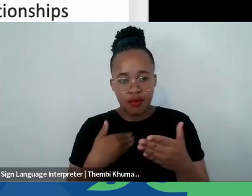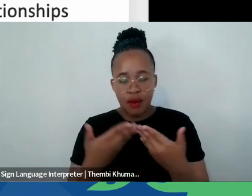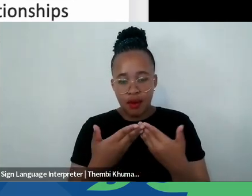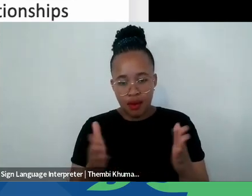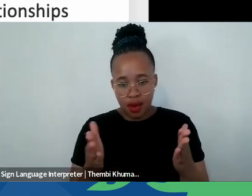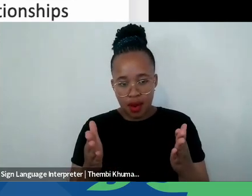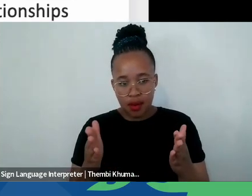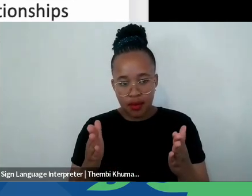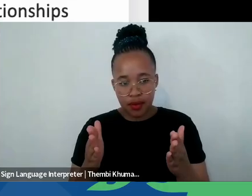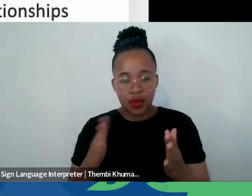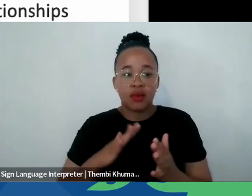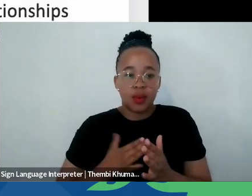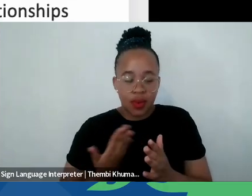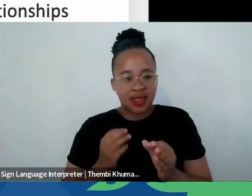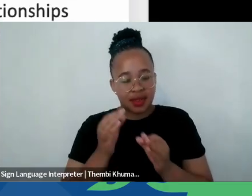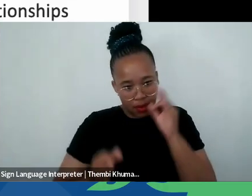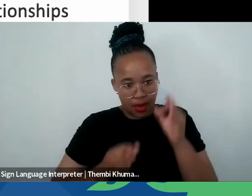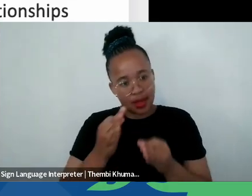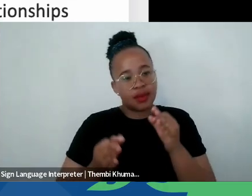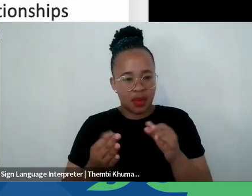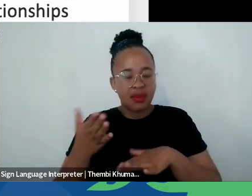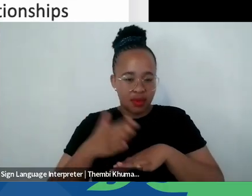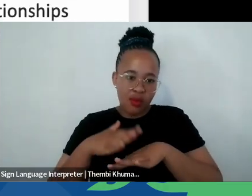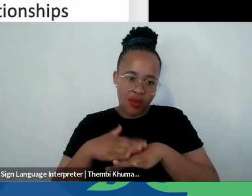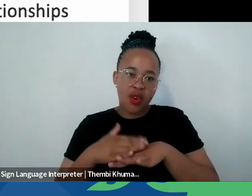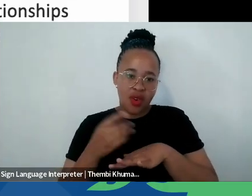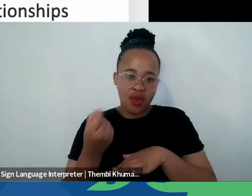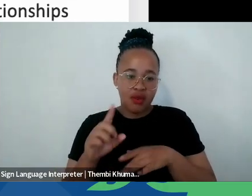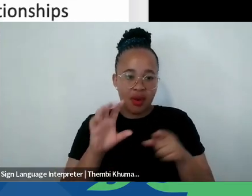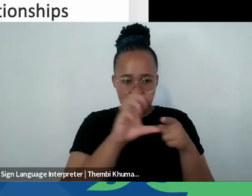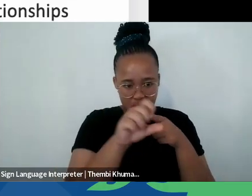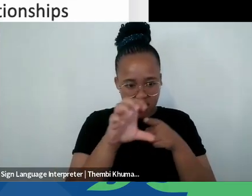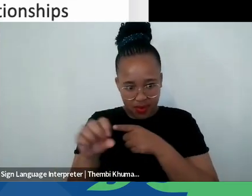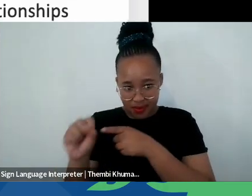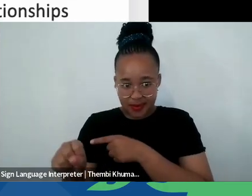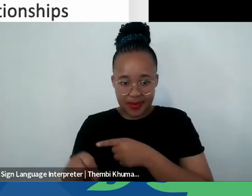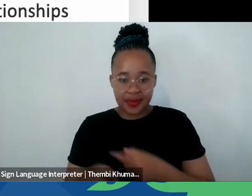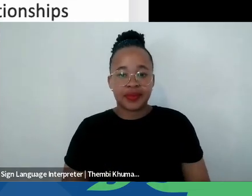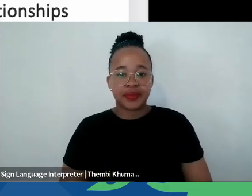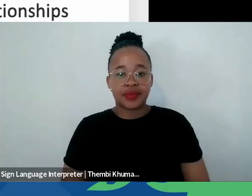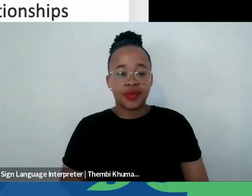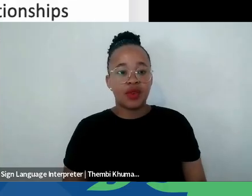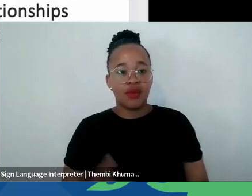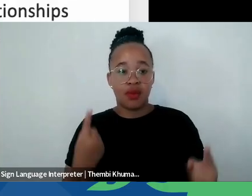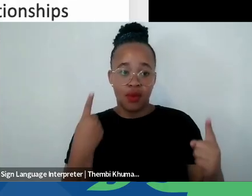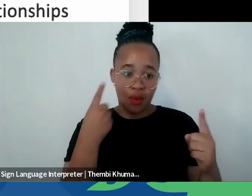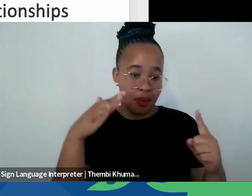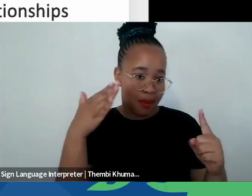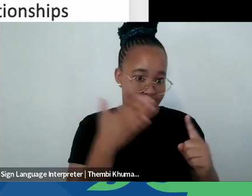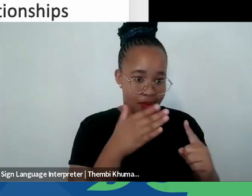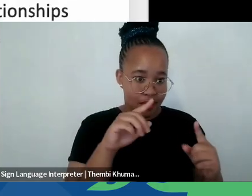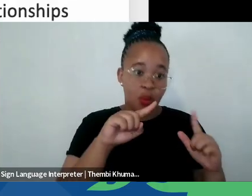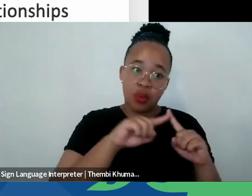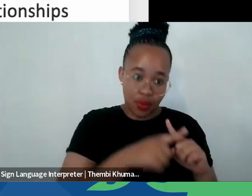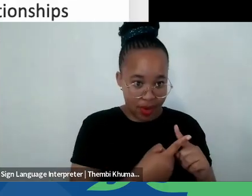outlining some of the results, just for me make an important point. We have